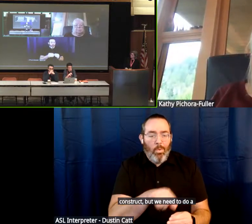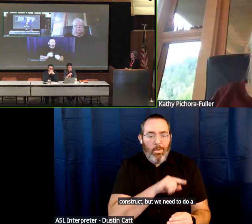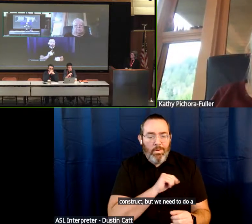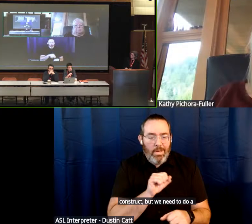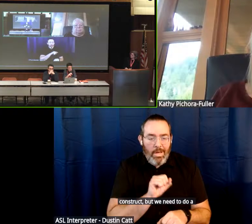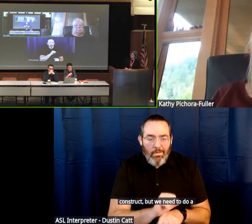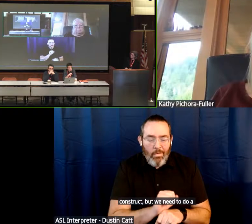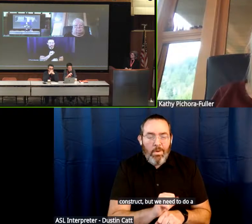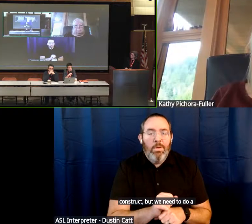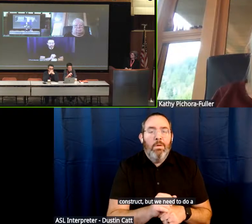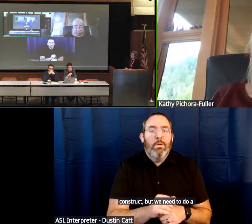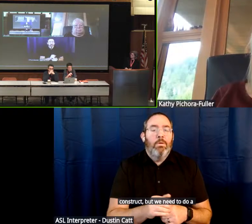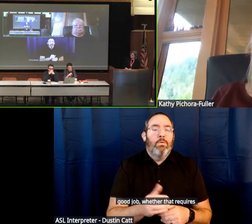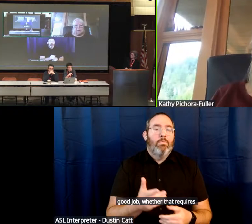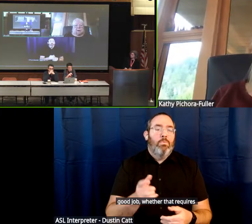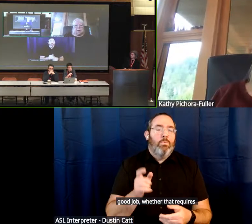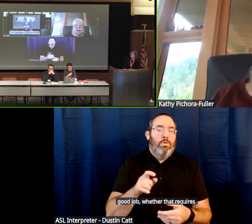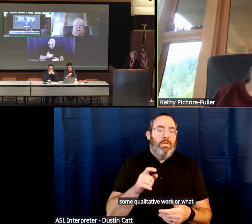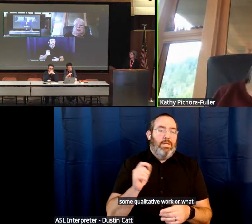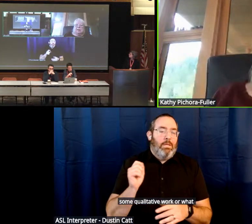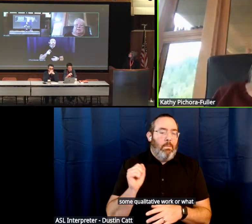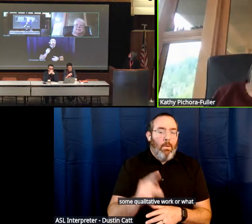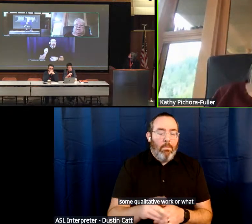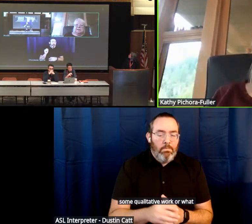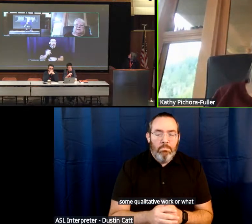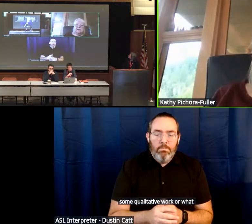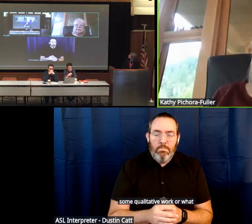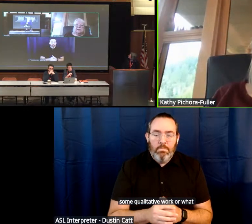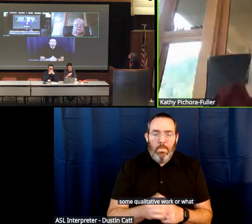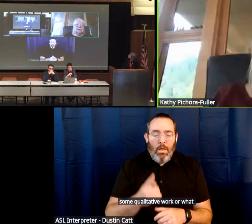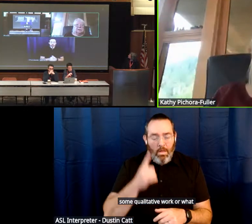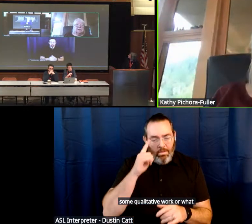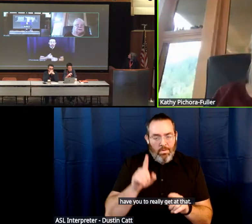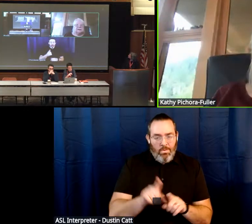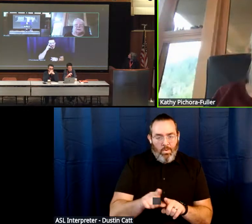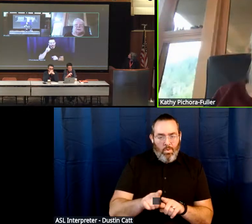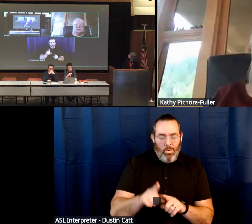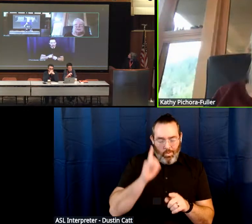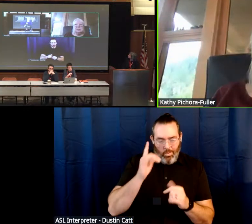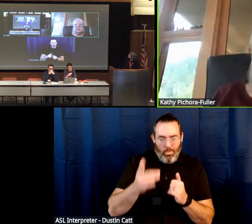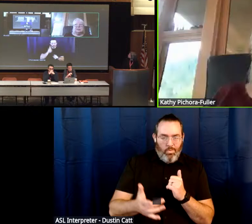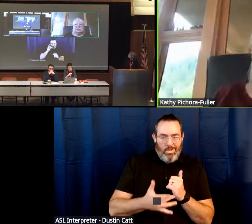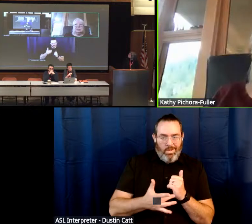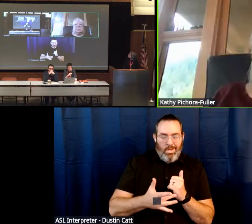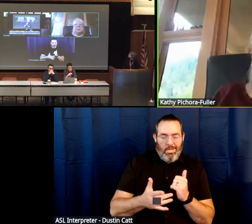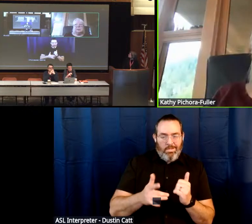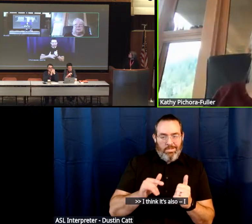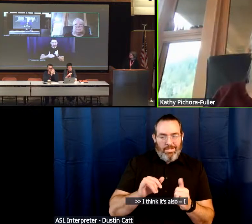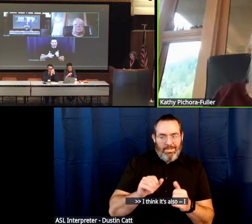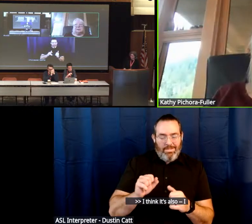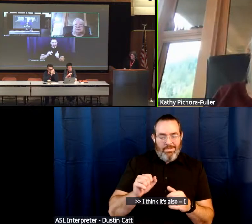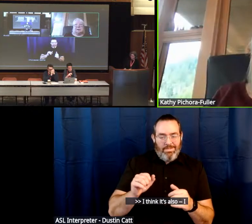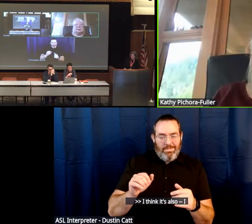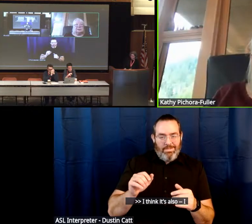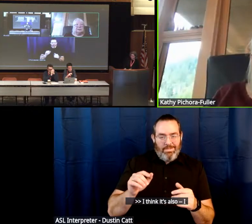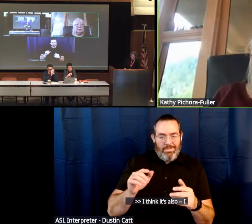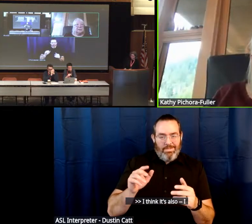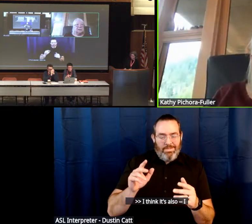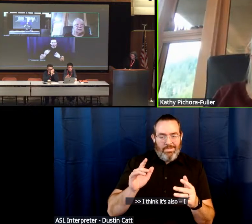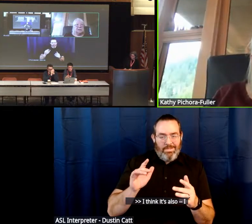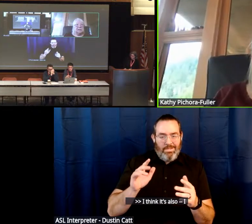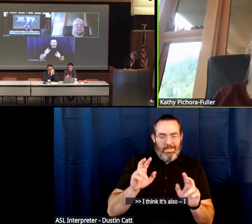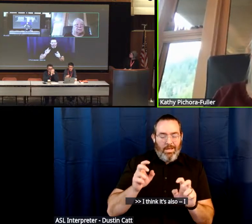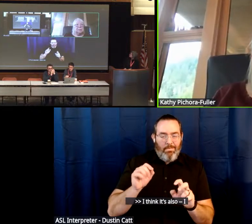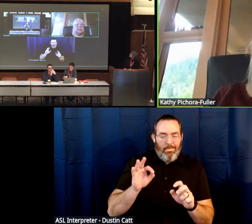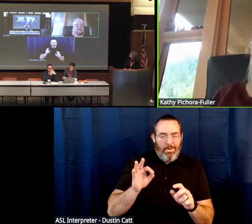you, to really get at that. I think it's also, I know technology is a topic of deliberation